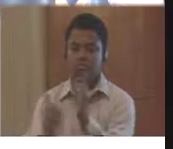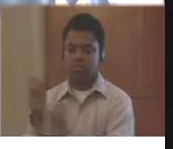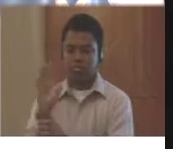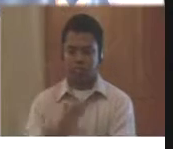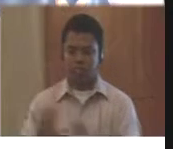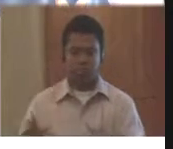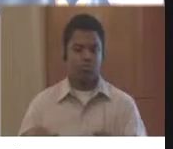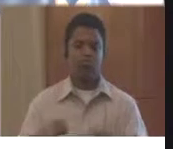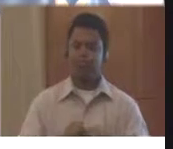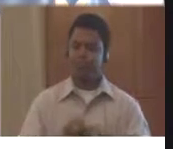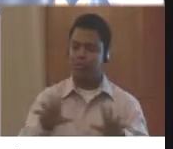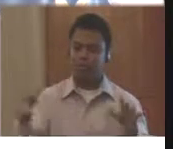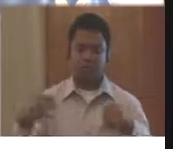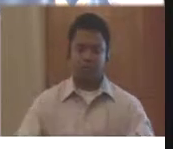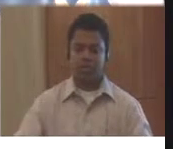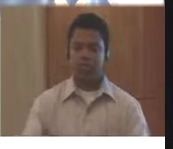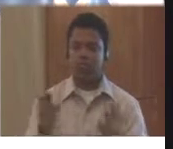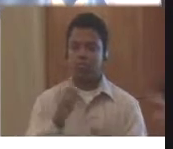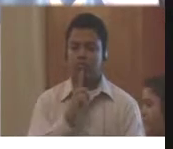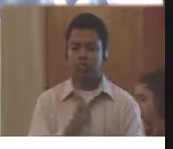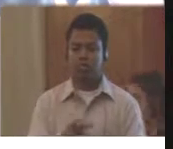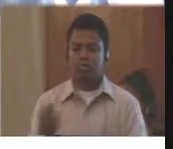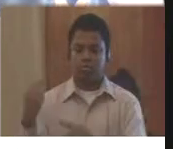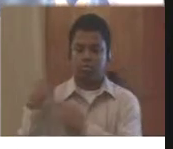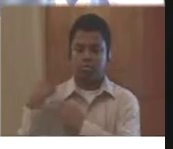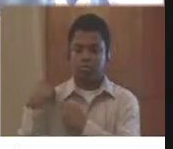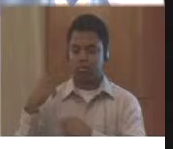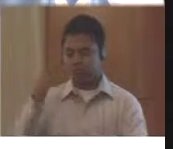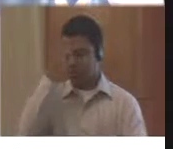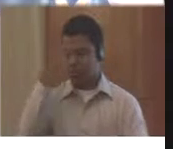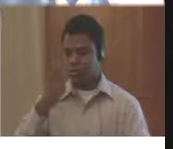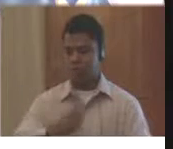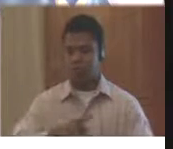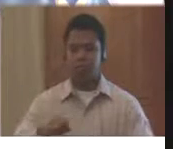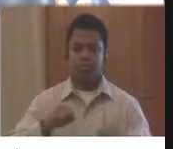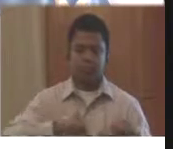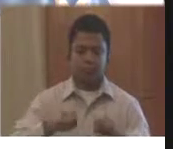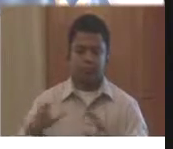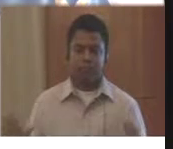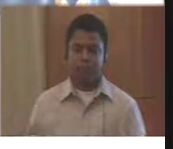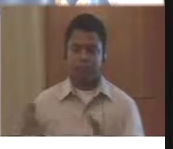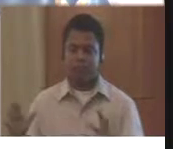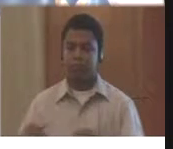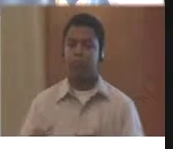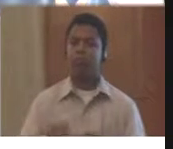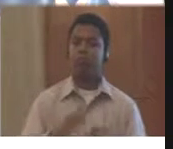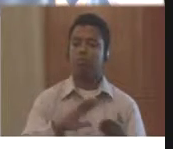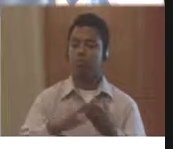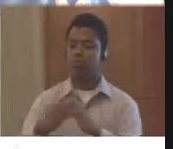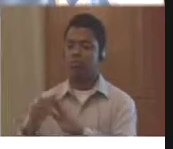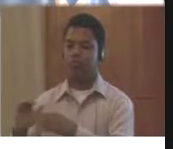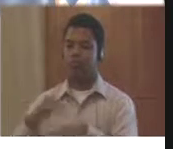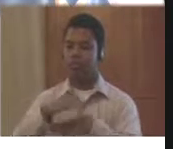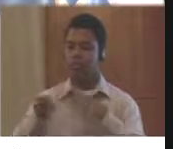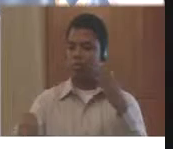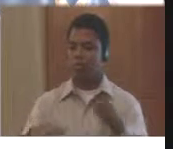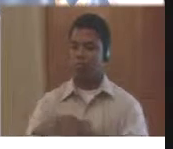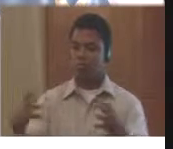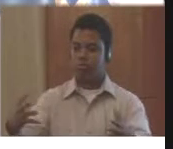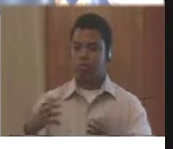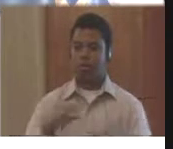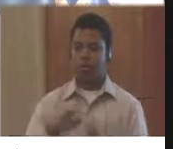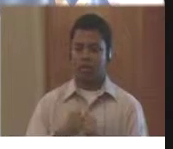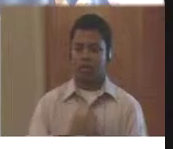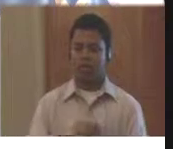or administrative duties. That's why we're committed to increase cities, networks, associations, and communities, so that in